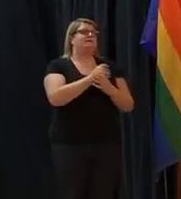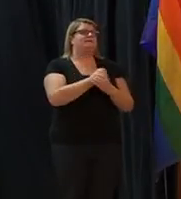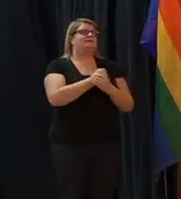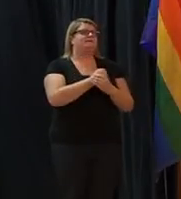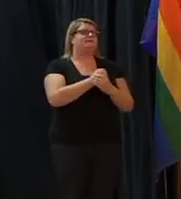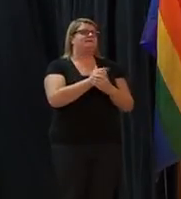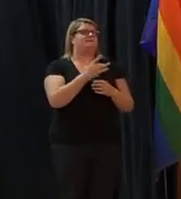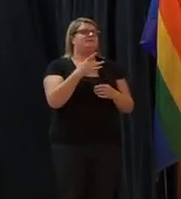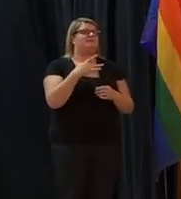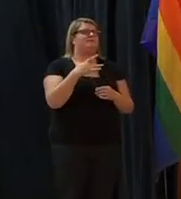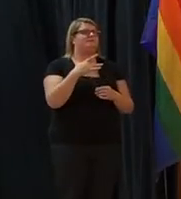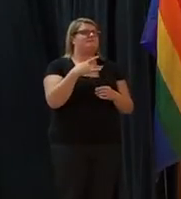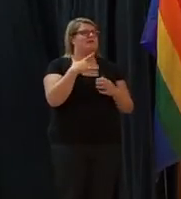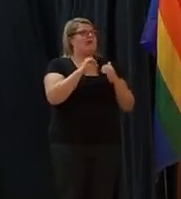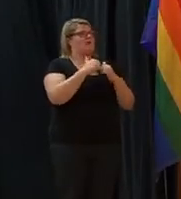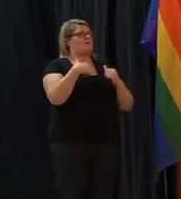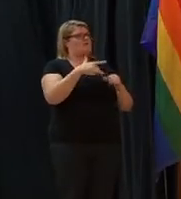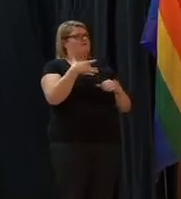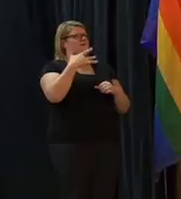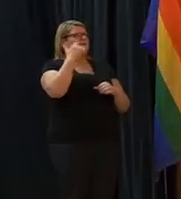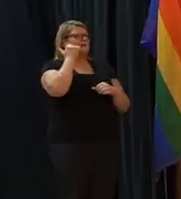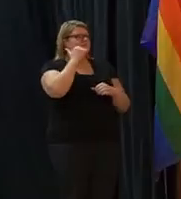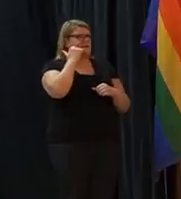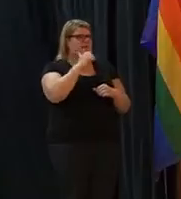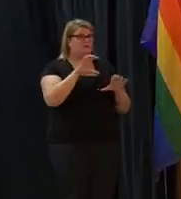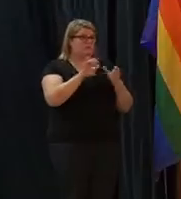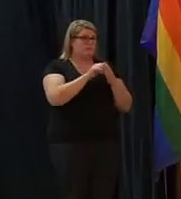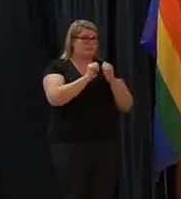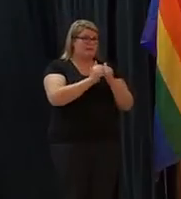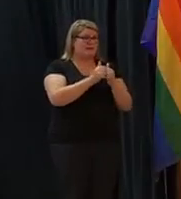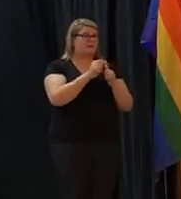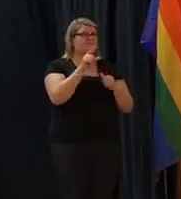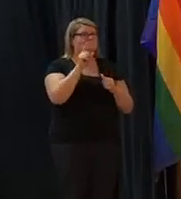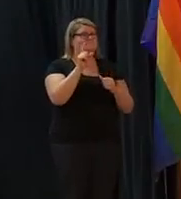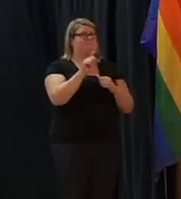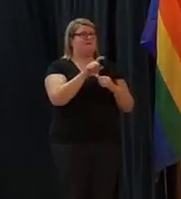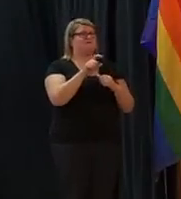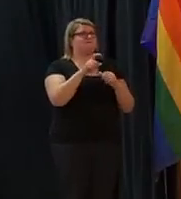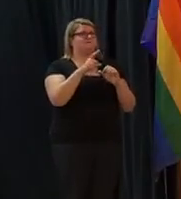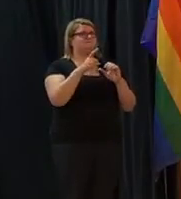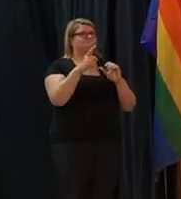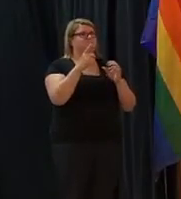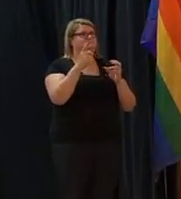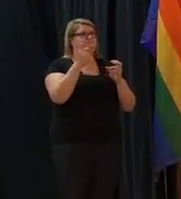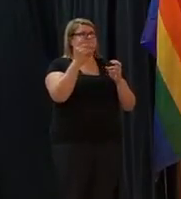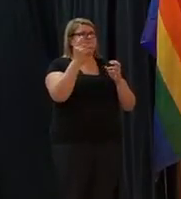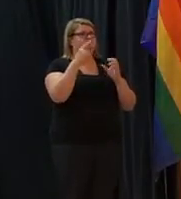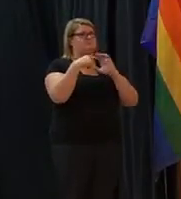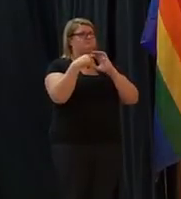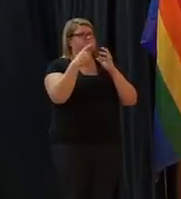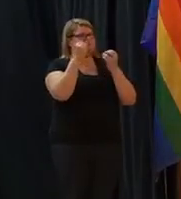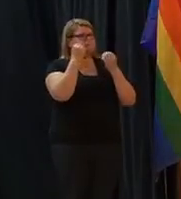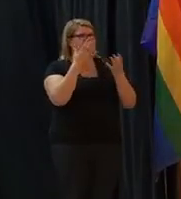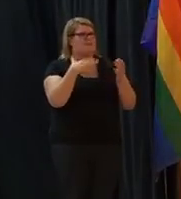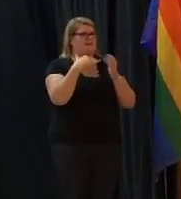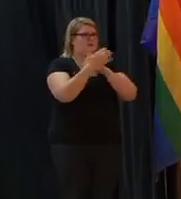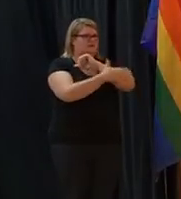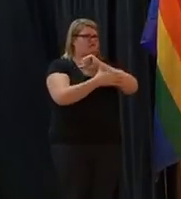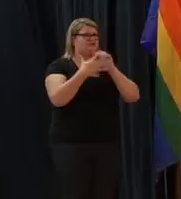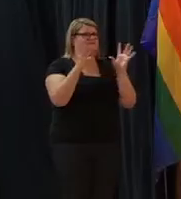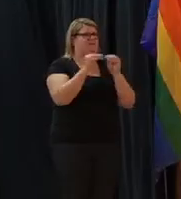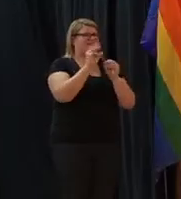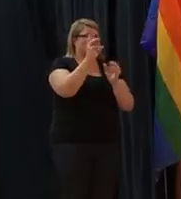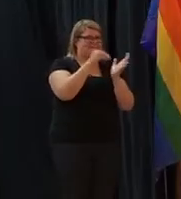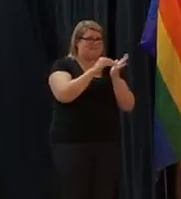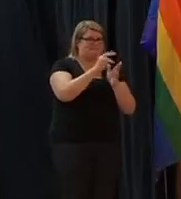to feel the way we feel every day. And to do that, I need to tell you that my country is made of 60 million people and is the only